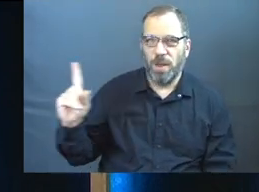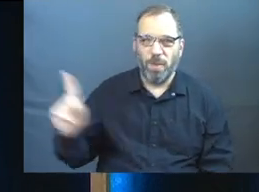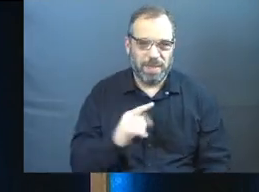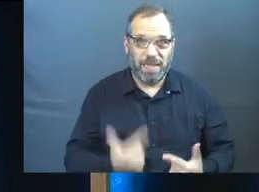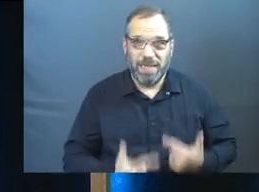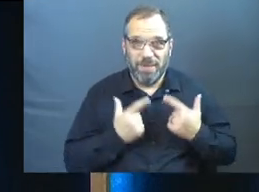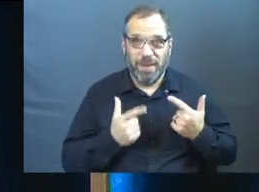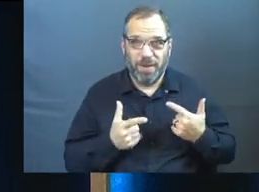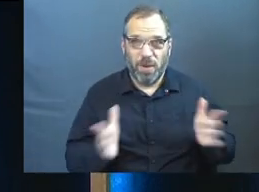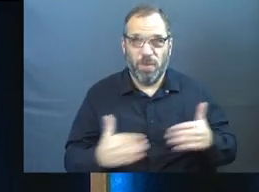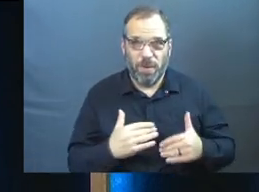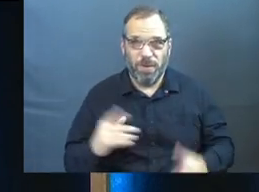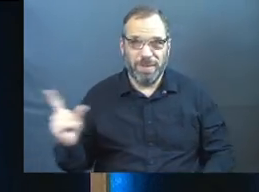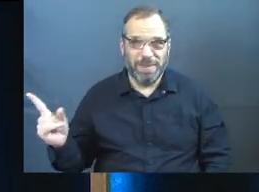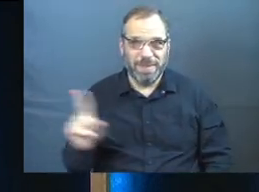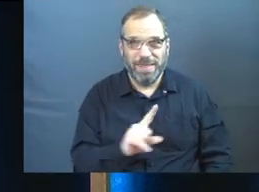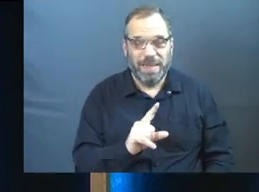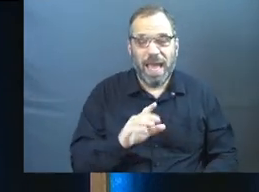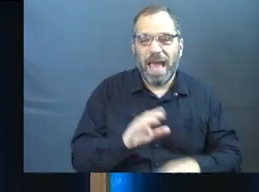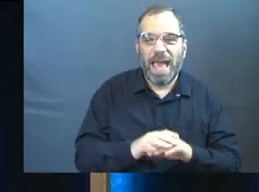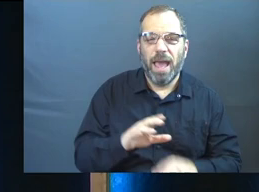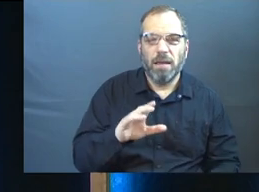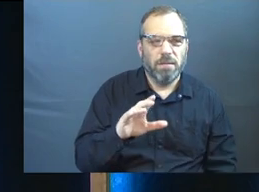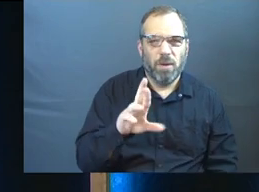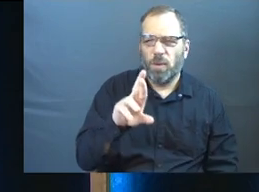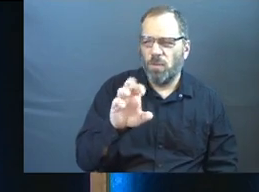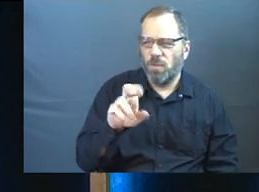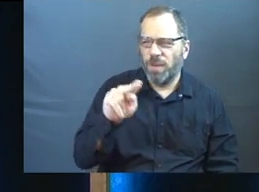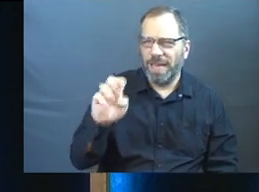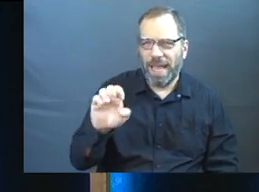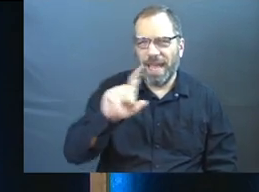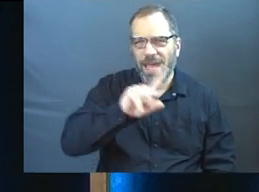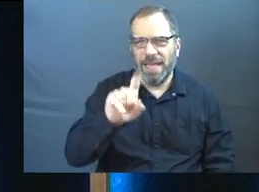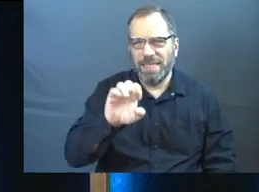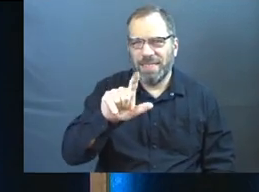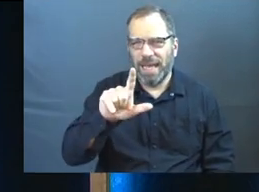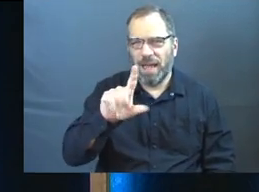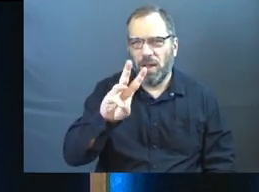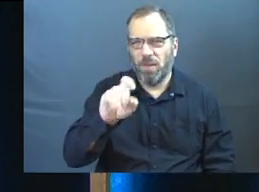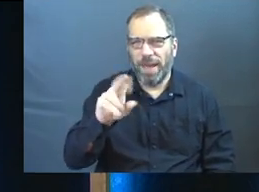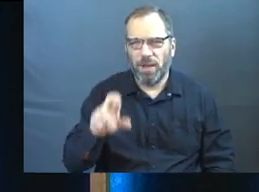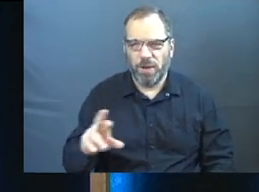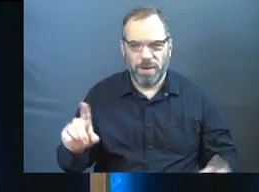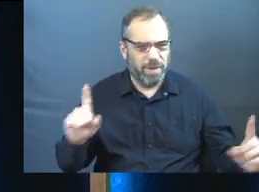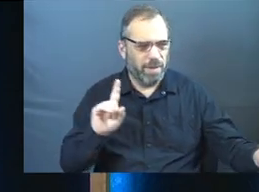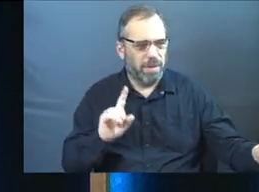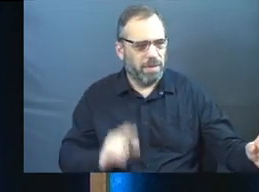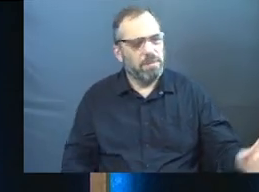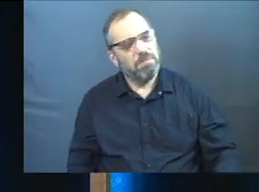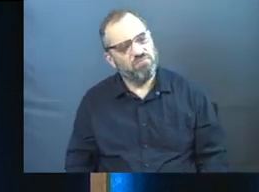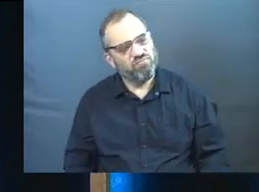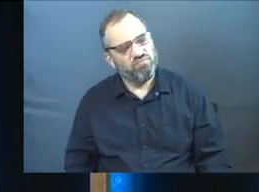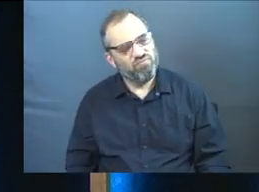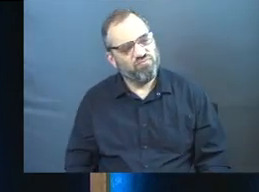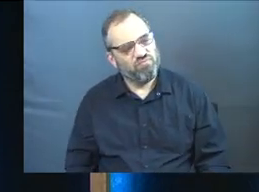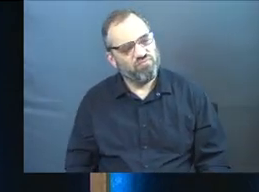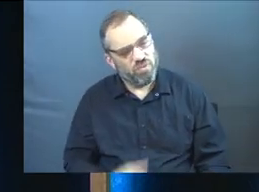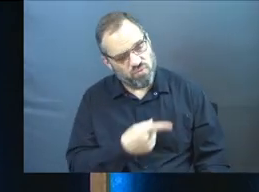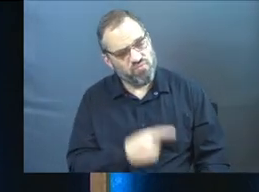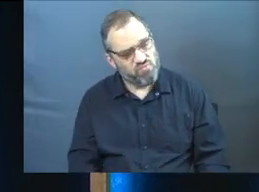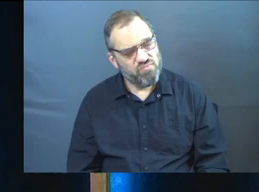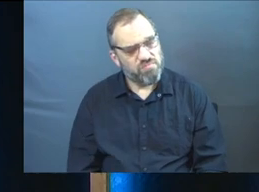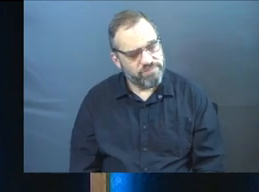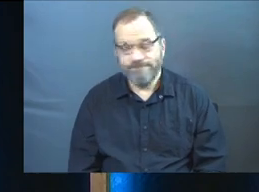living room and Renee Zellweger is across the living room. And he says to her, you know, you